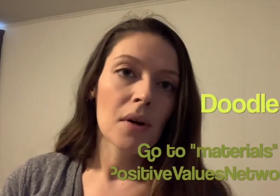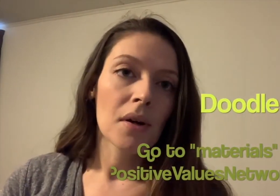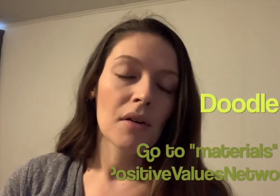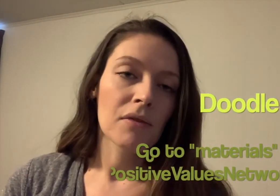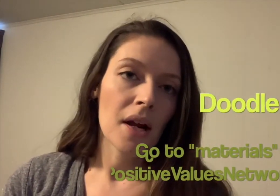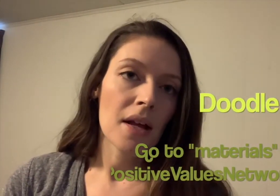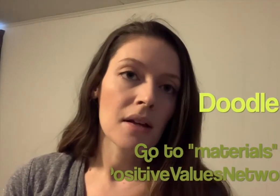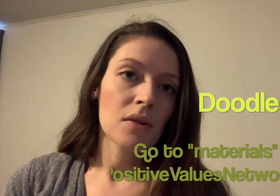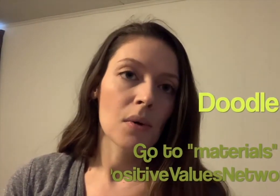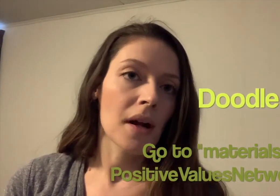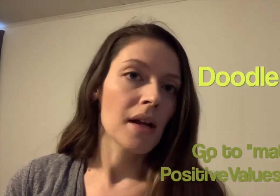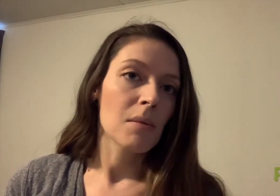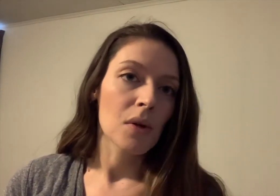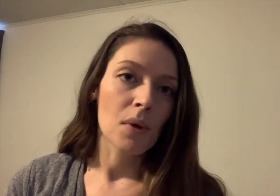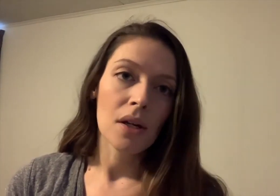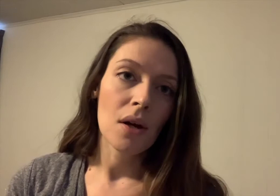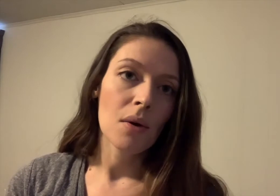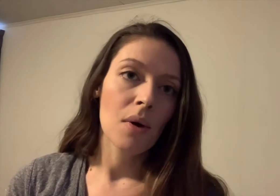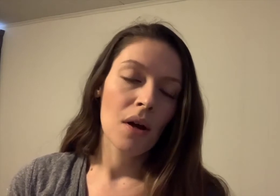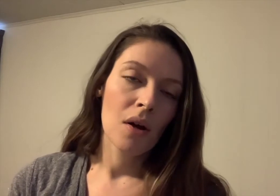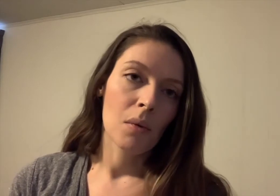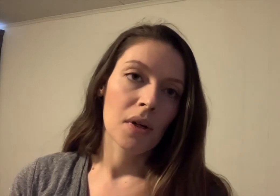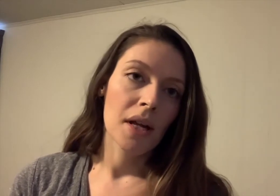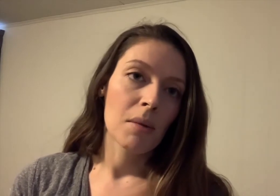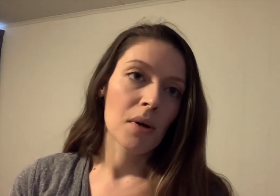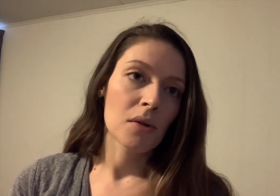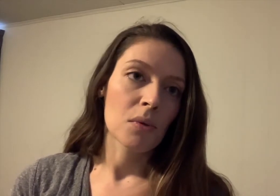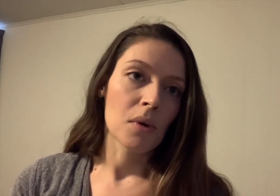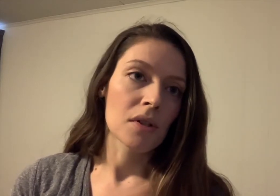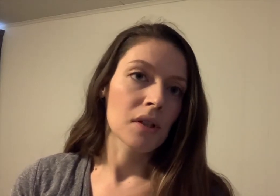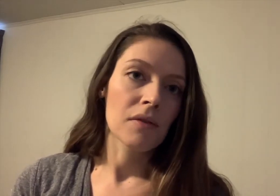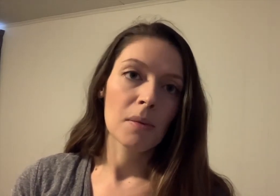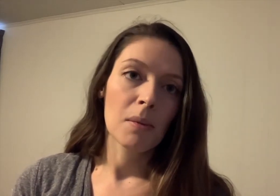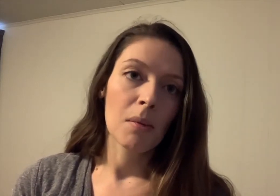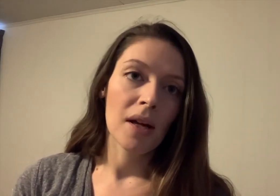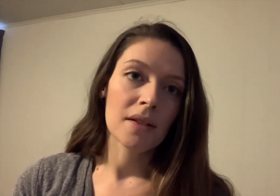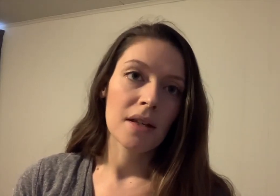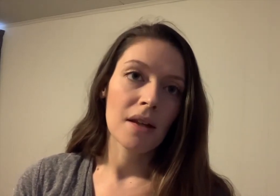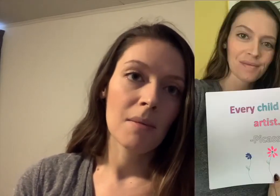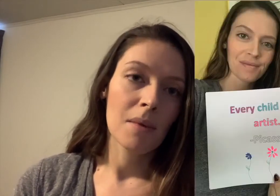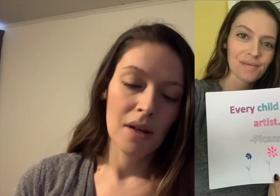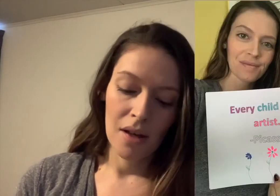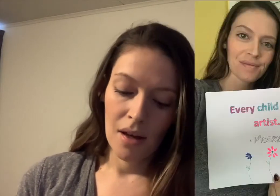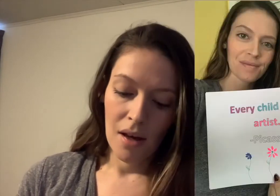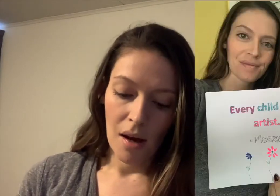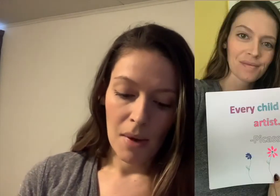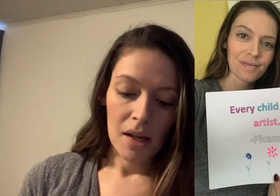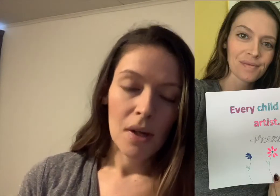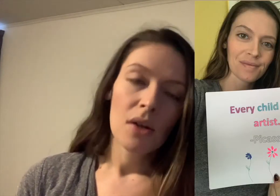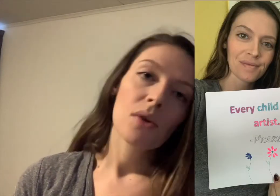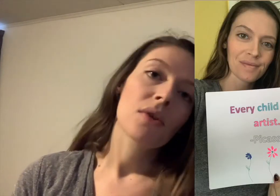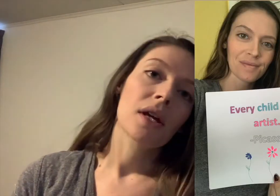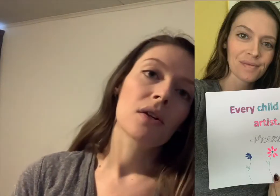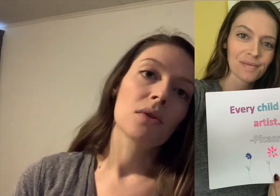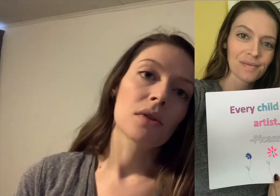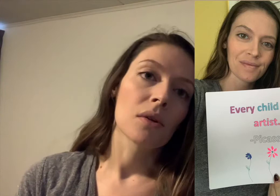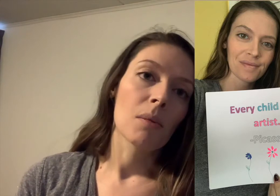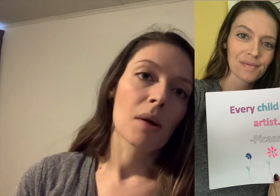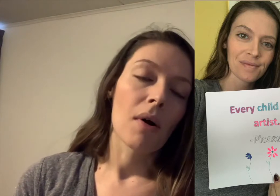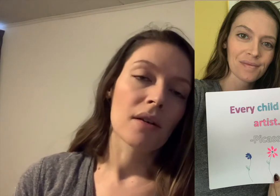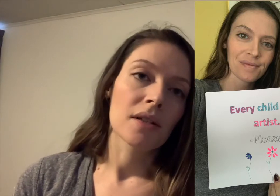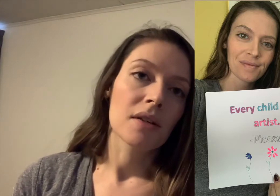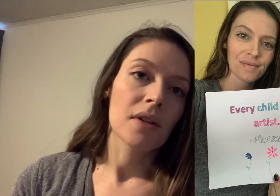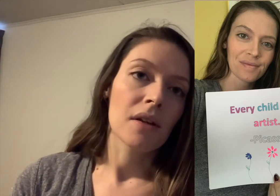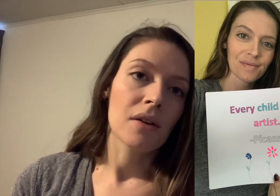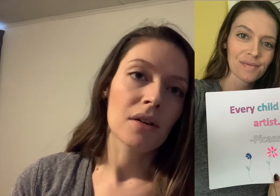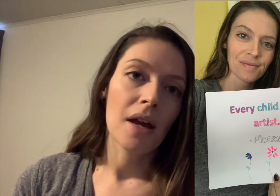a neighbor, a friend, or hang them in the window, where neighbors or delivery people might see them. Anybody who you think could use a little